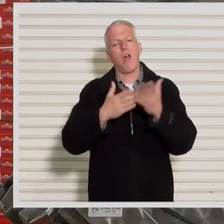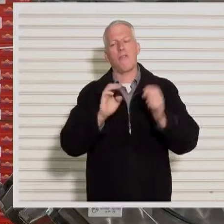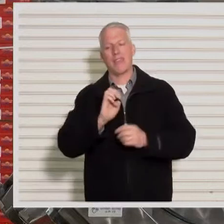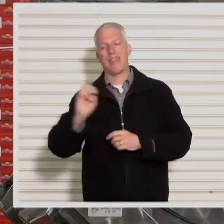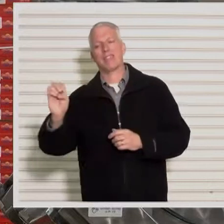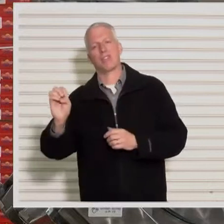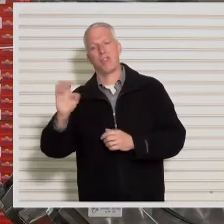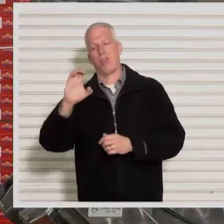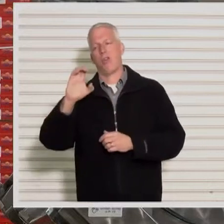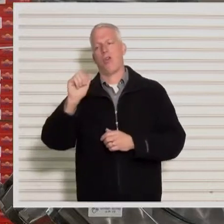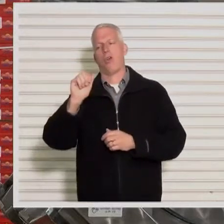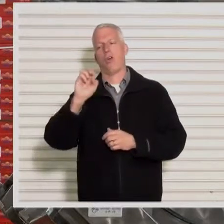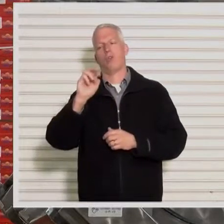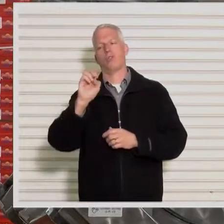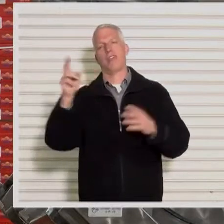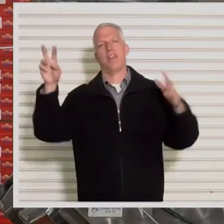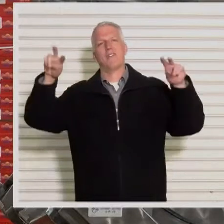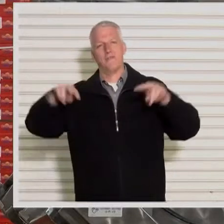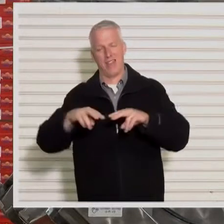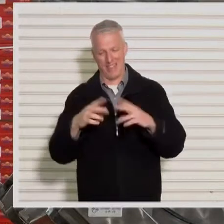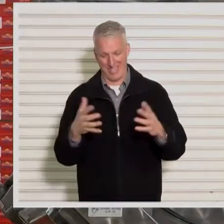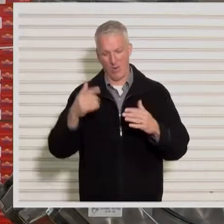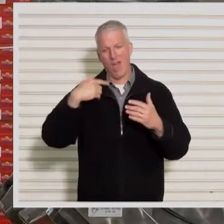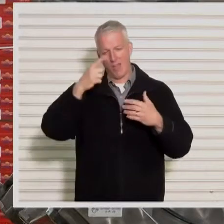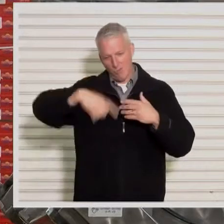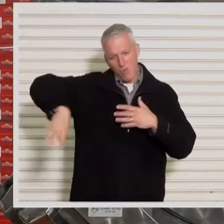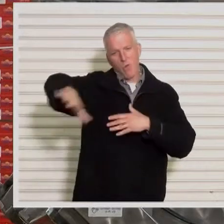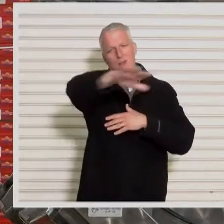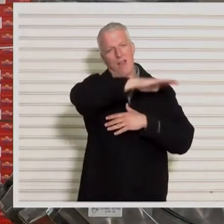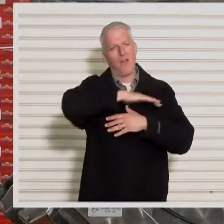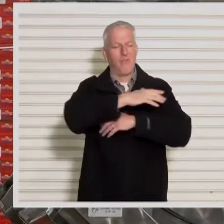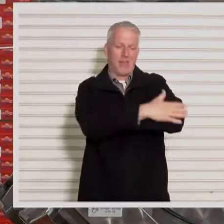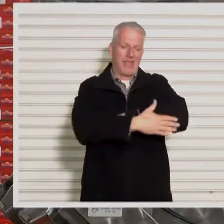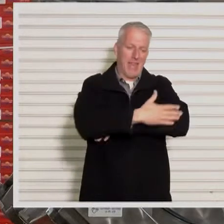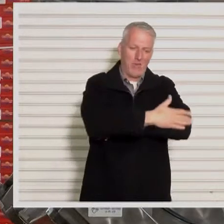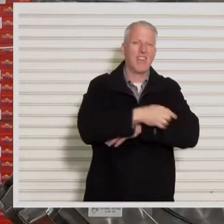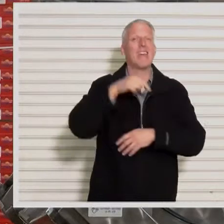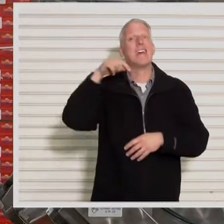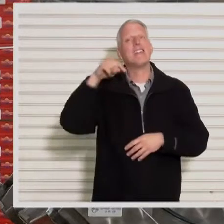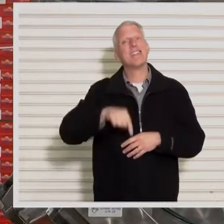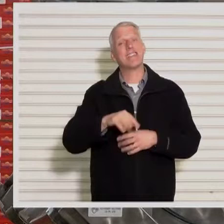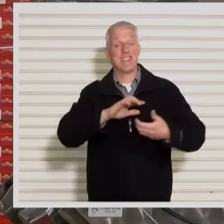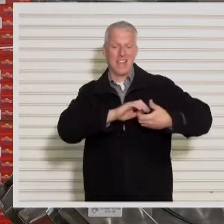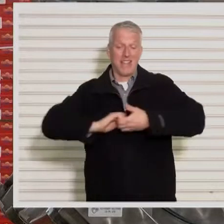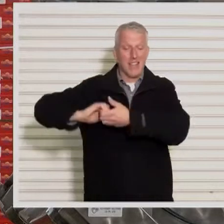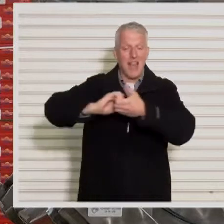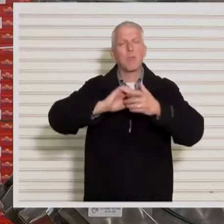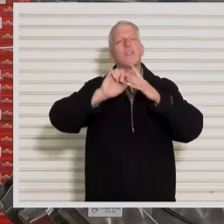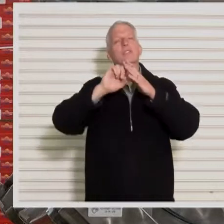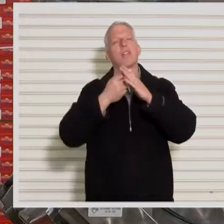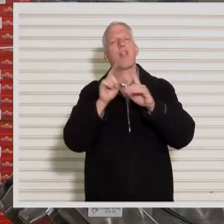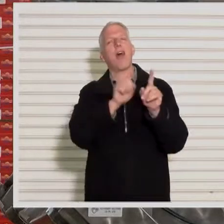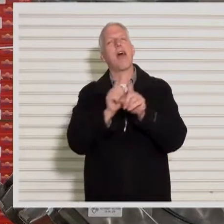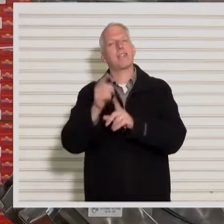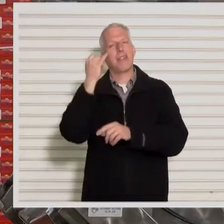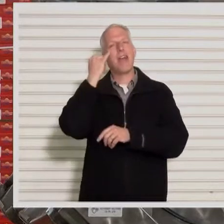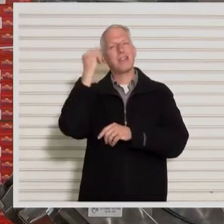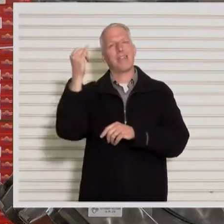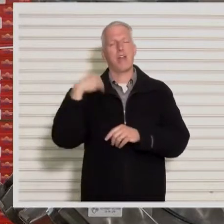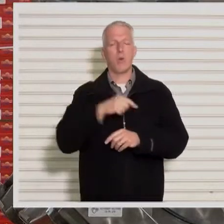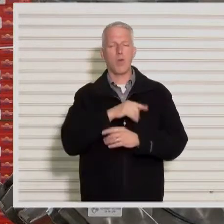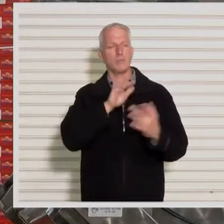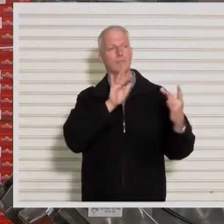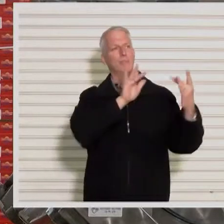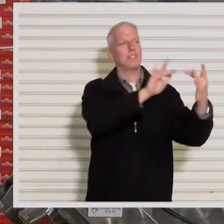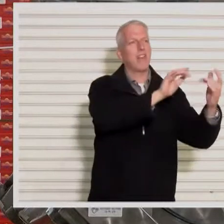Coachella Valley, as well as actually throughout the county. So this collaborative started as an idea, and we reached out